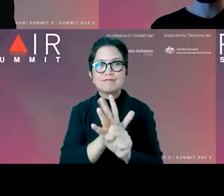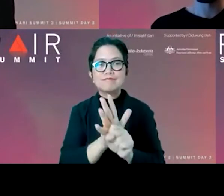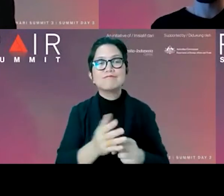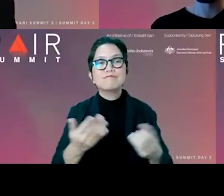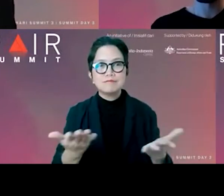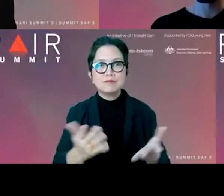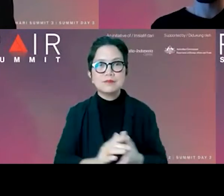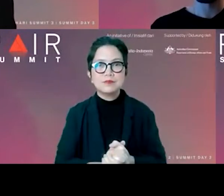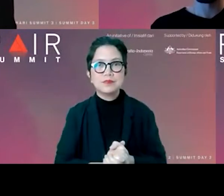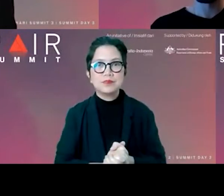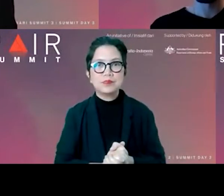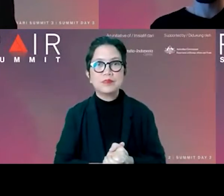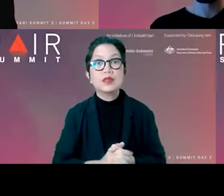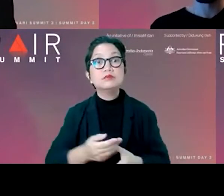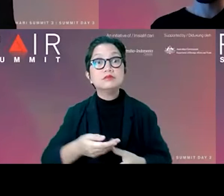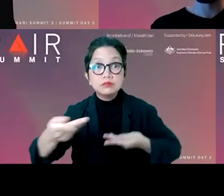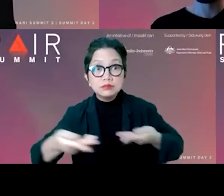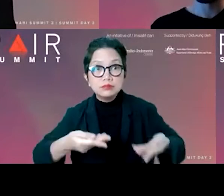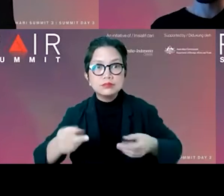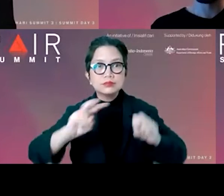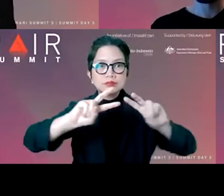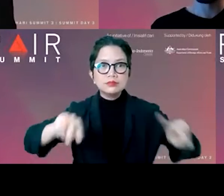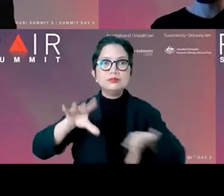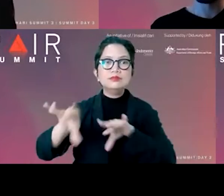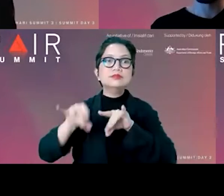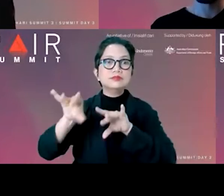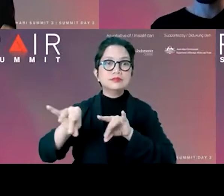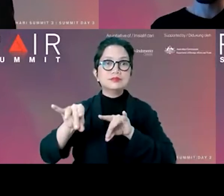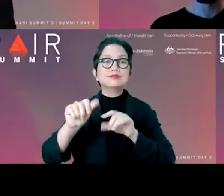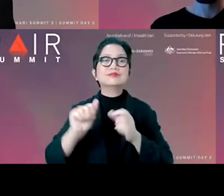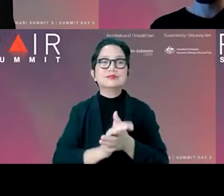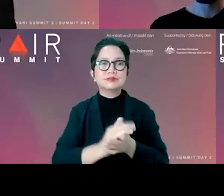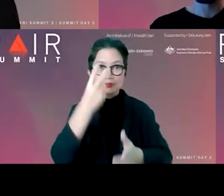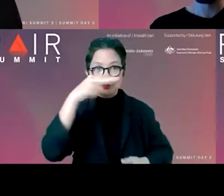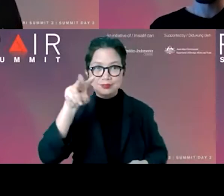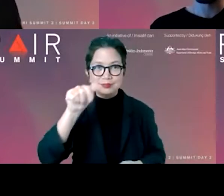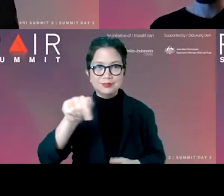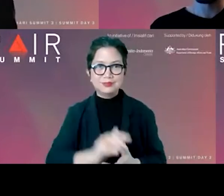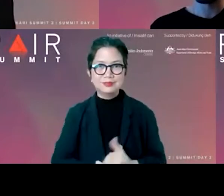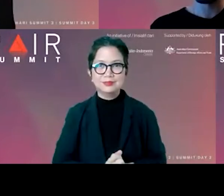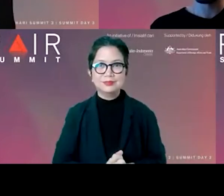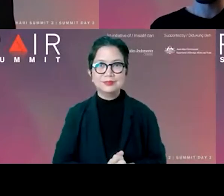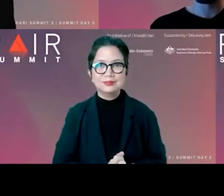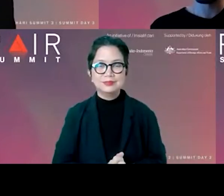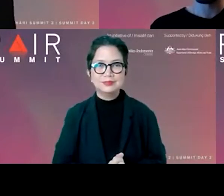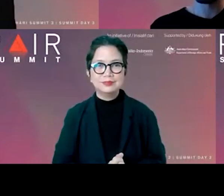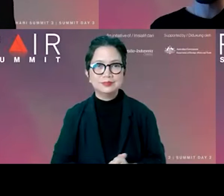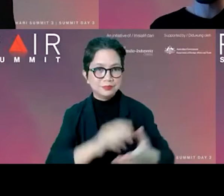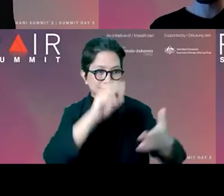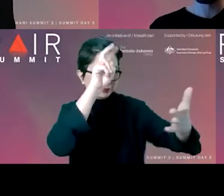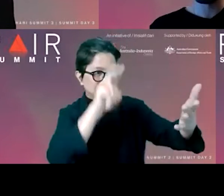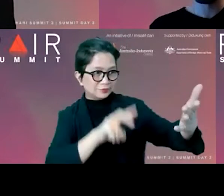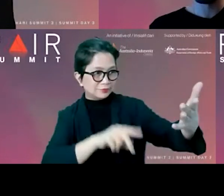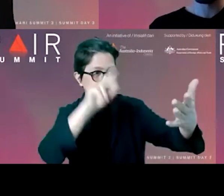Australia-Indonesia Centre set out to do was look at the modelling, the mathematical modelling, the social modelling around these